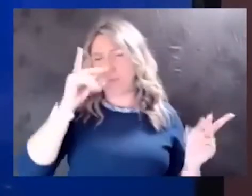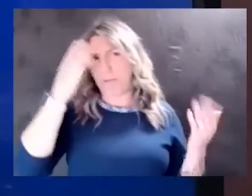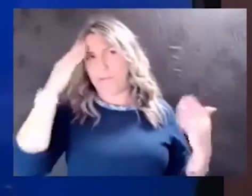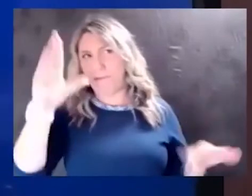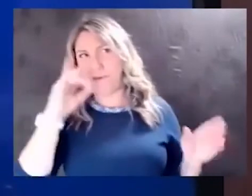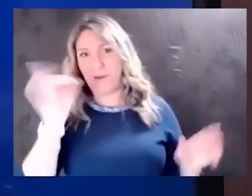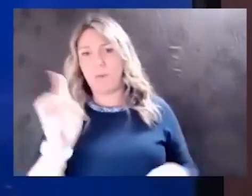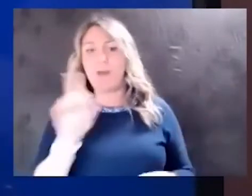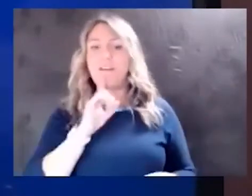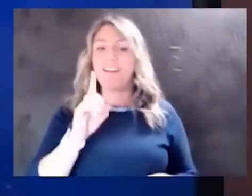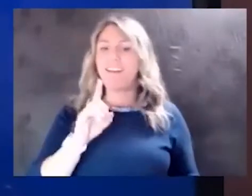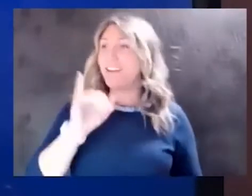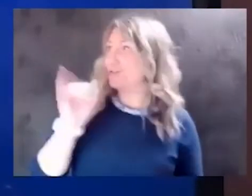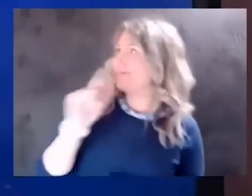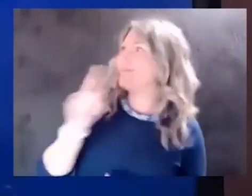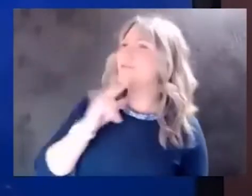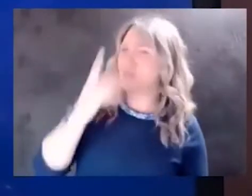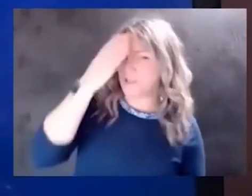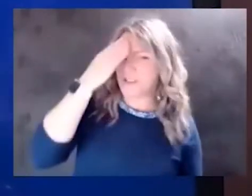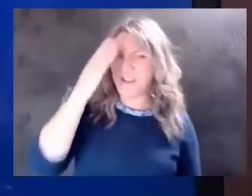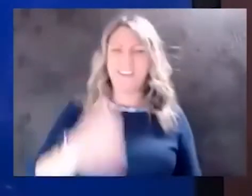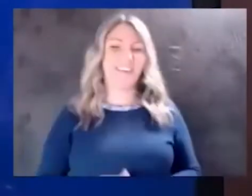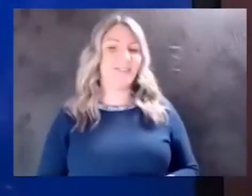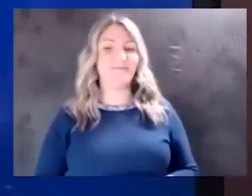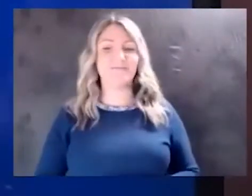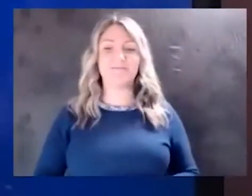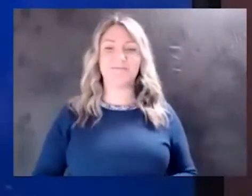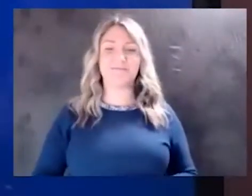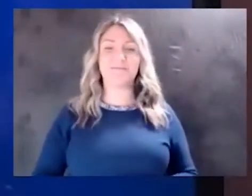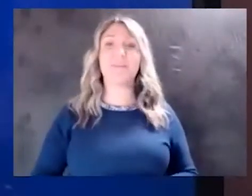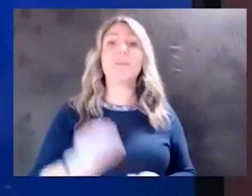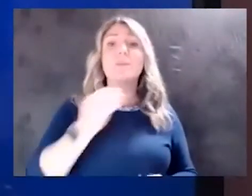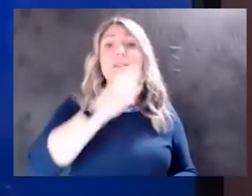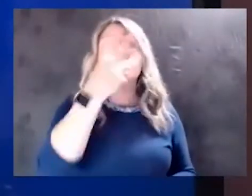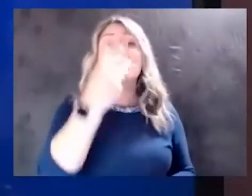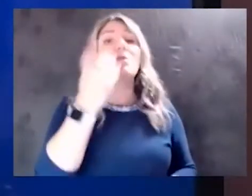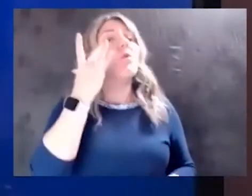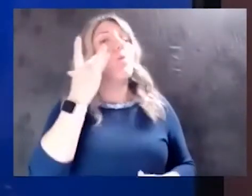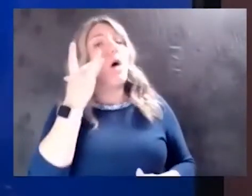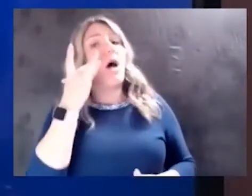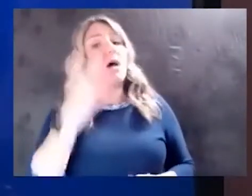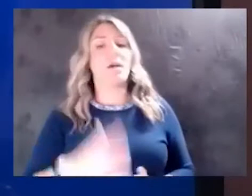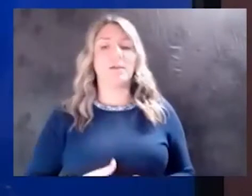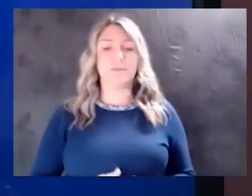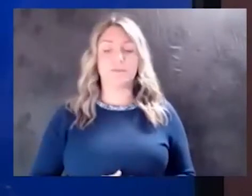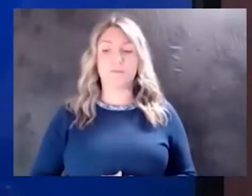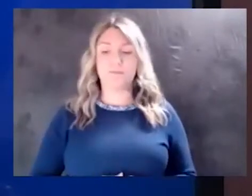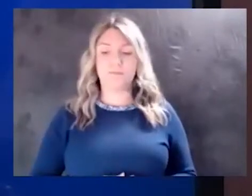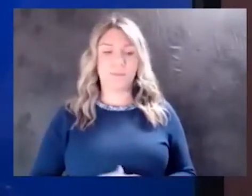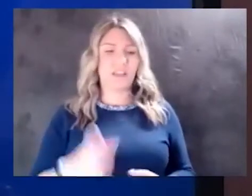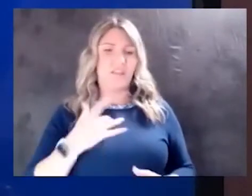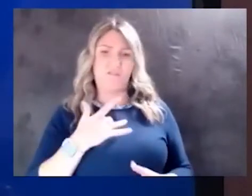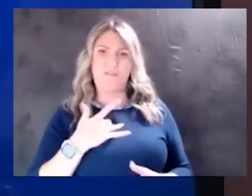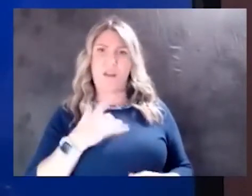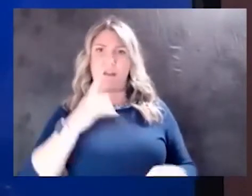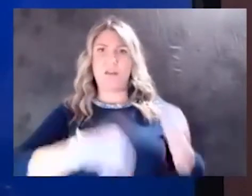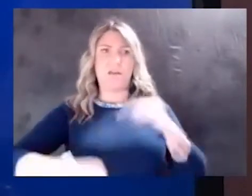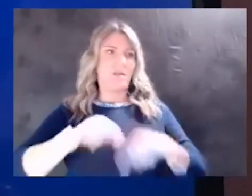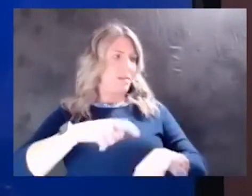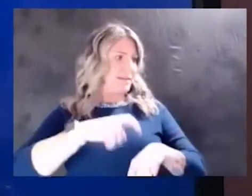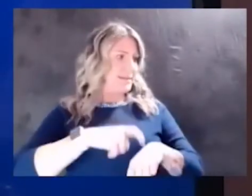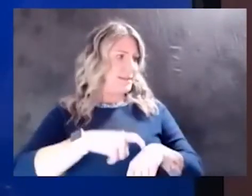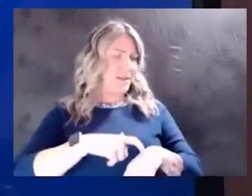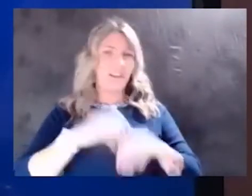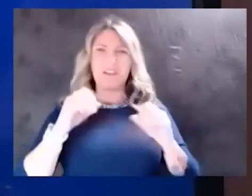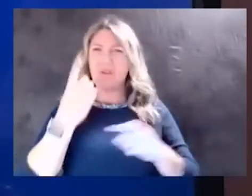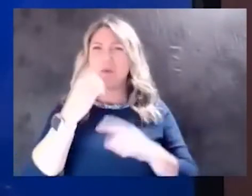there. And it was beautiful because it did feel like a step back in time. Nobody was masking, but nobody